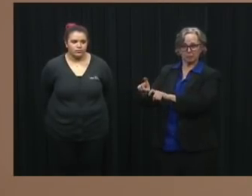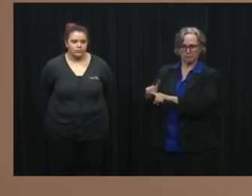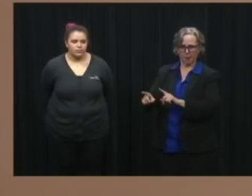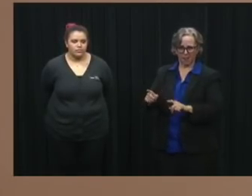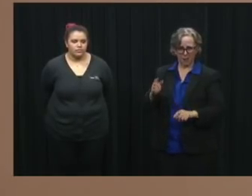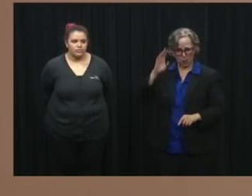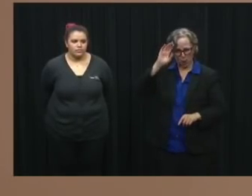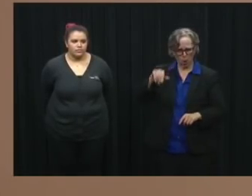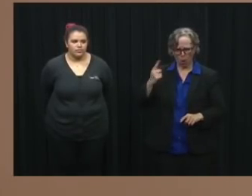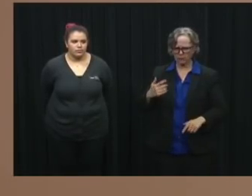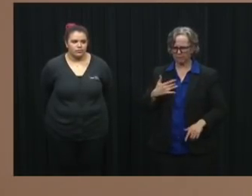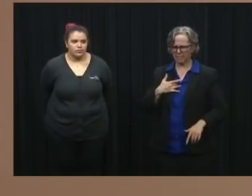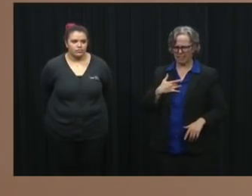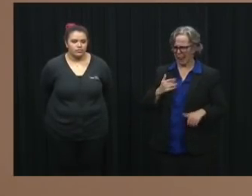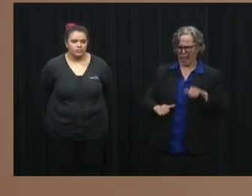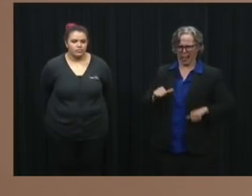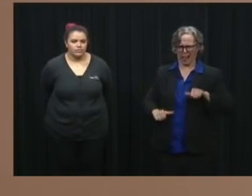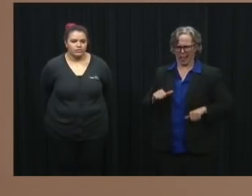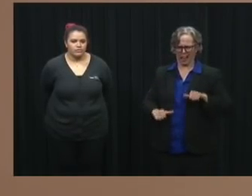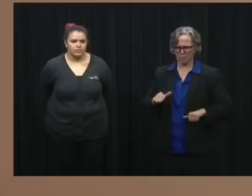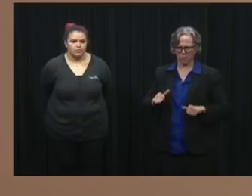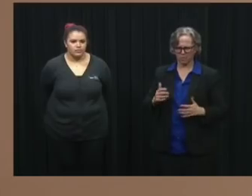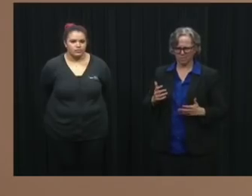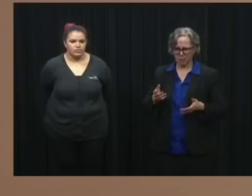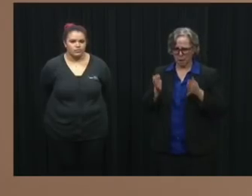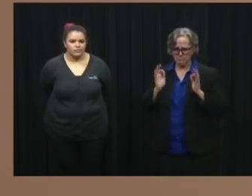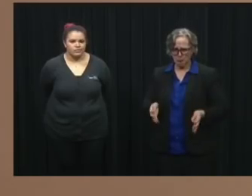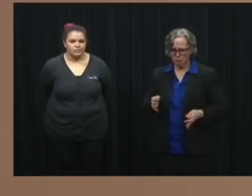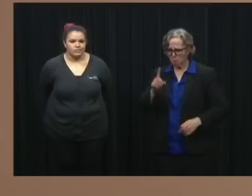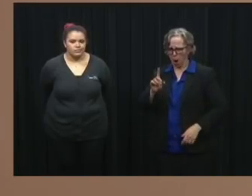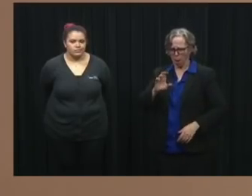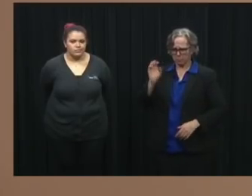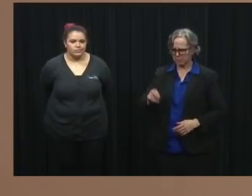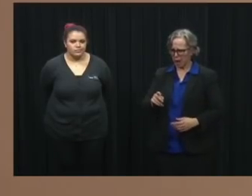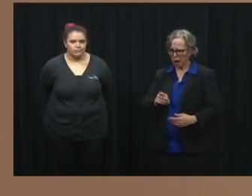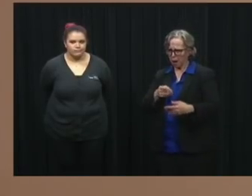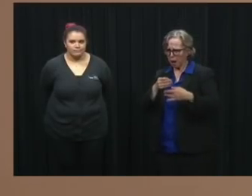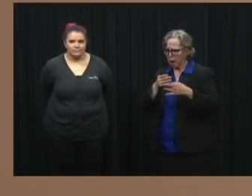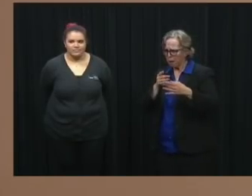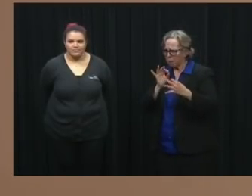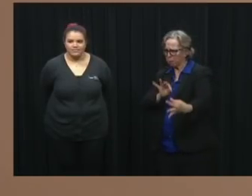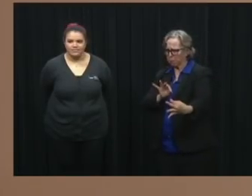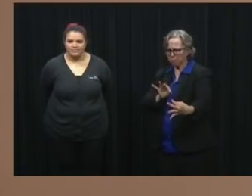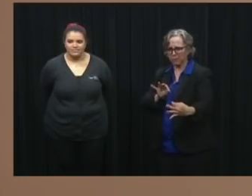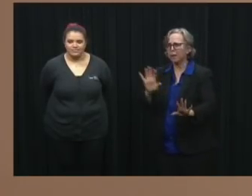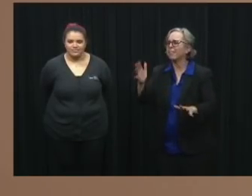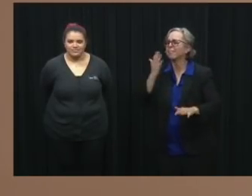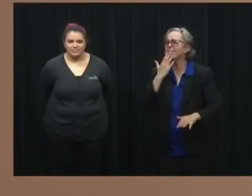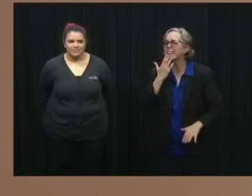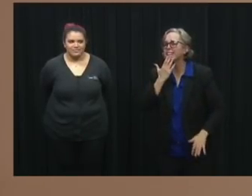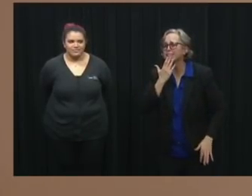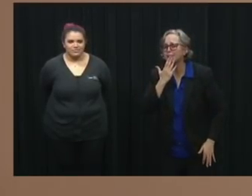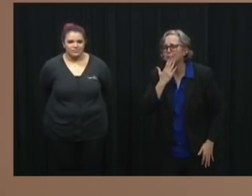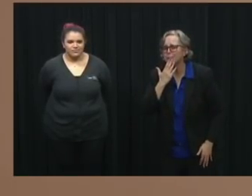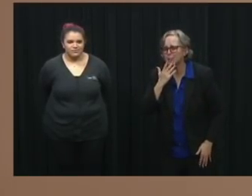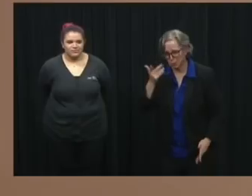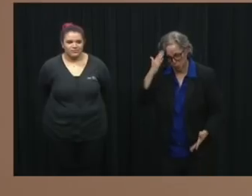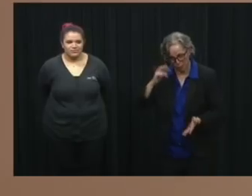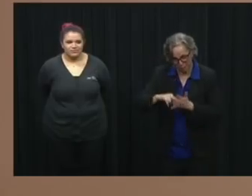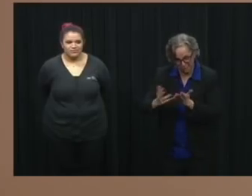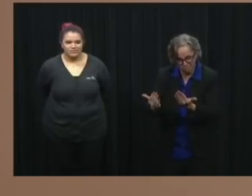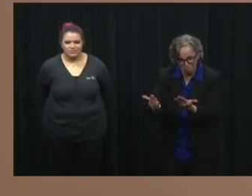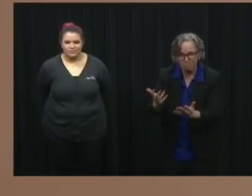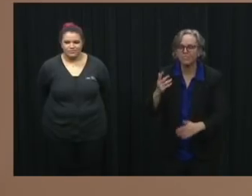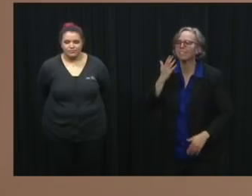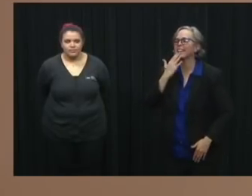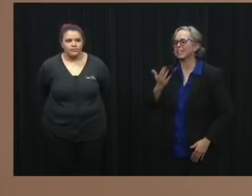because I feel like you can't draw a ton yet. I wanted to say thank you for this, and you know what I mean. I just want to clarify